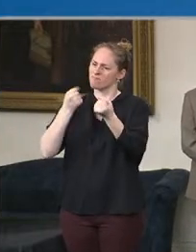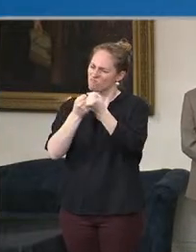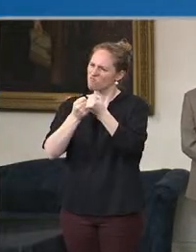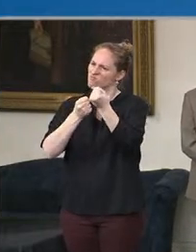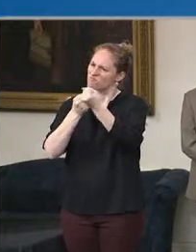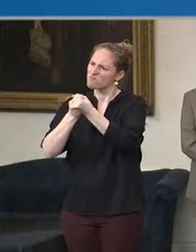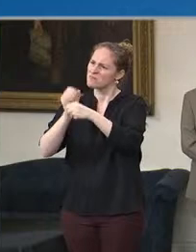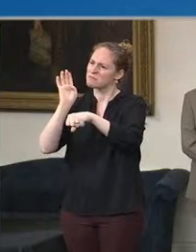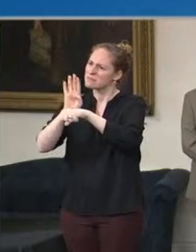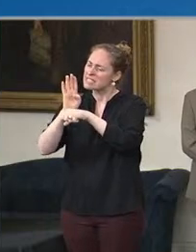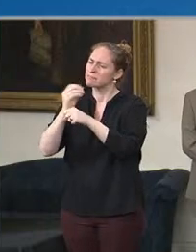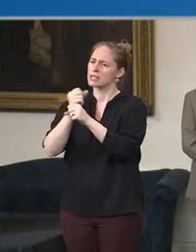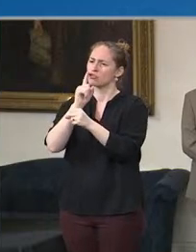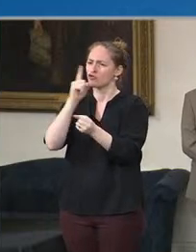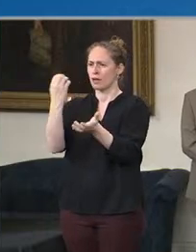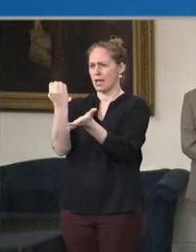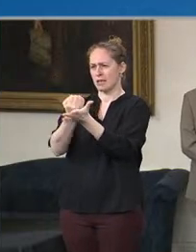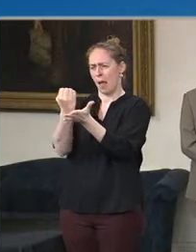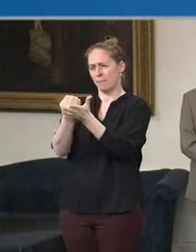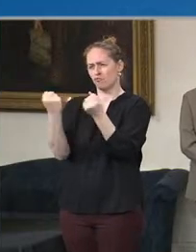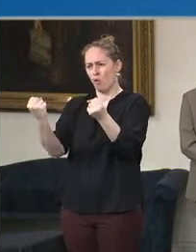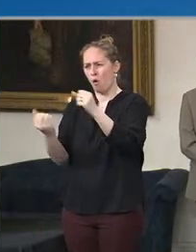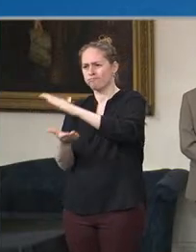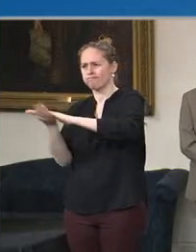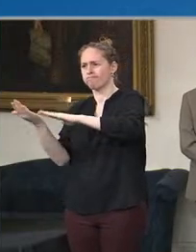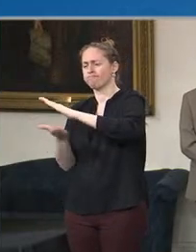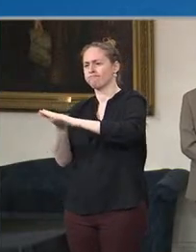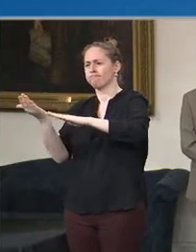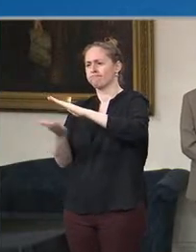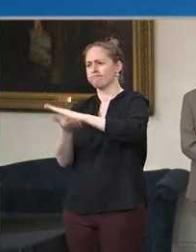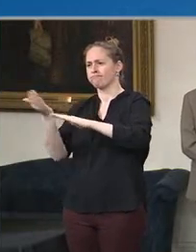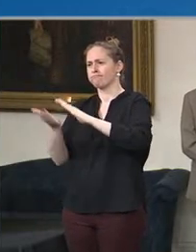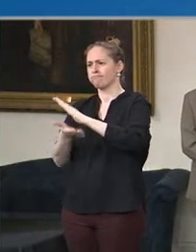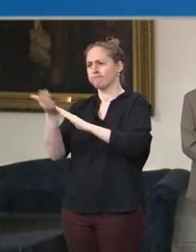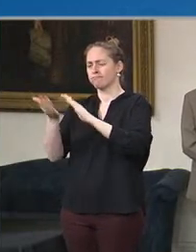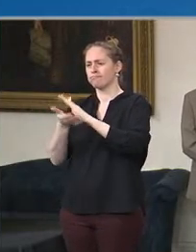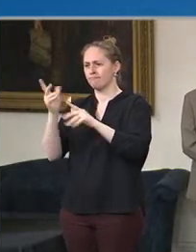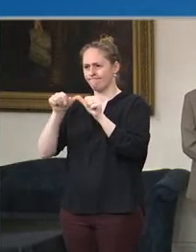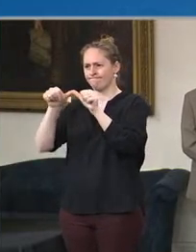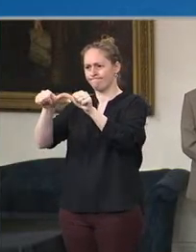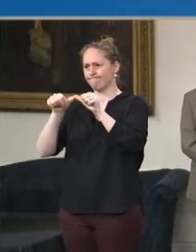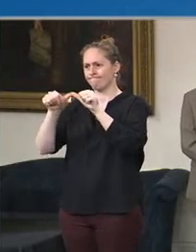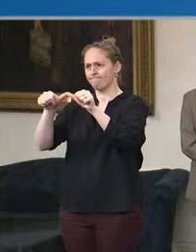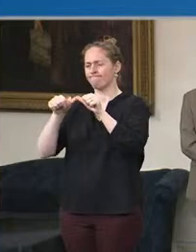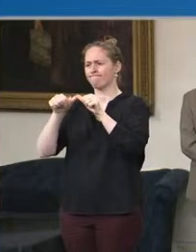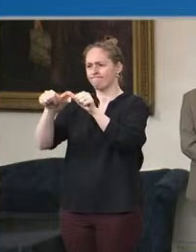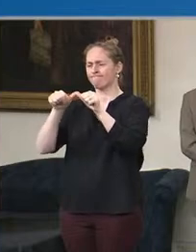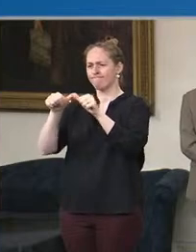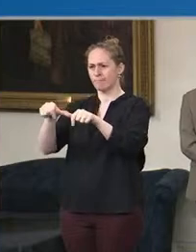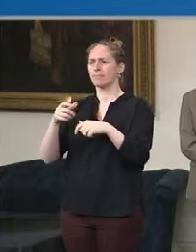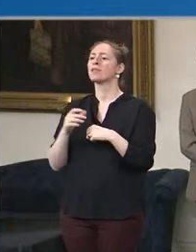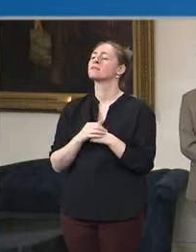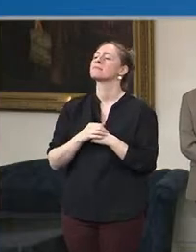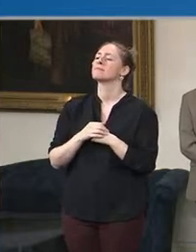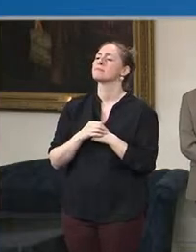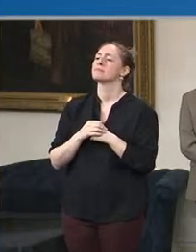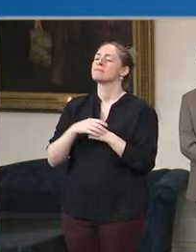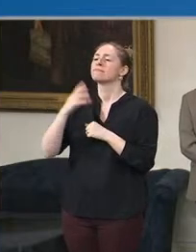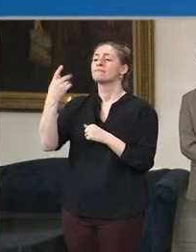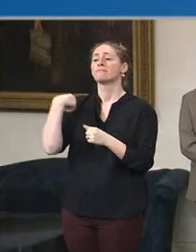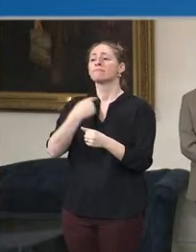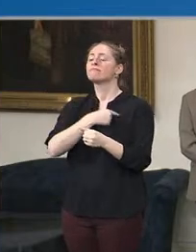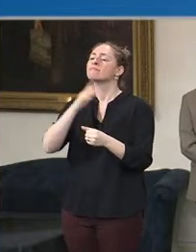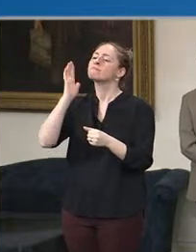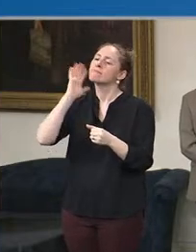strong until we beat COVID-19 once and for all. We've provided hundreds of millions of dollars to support small